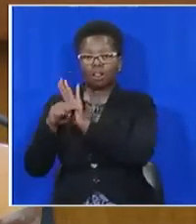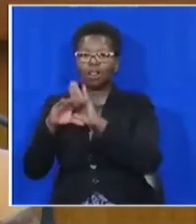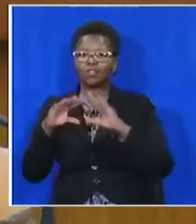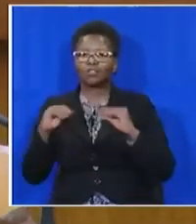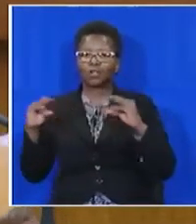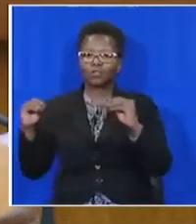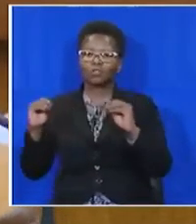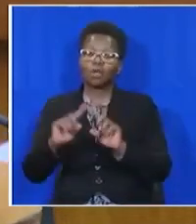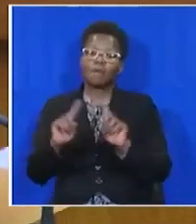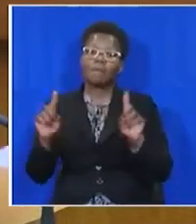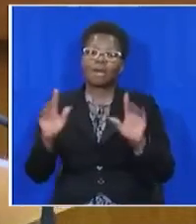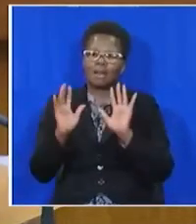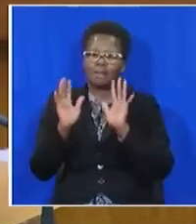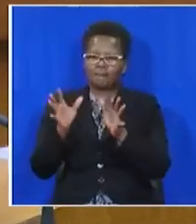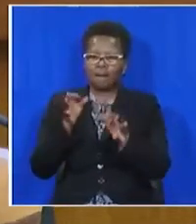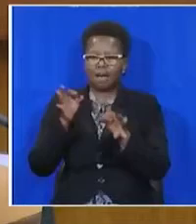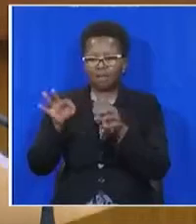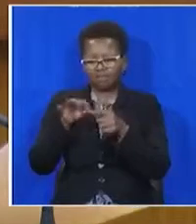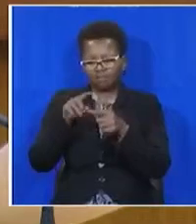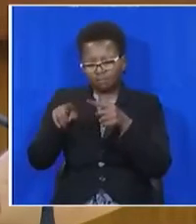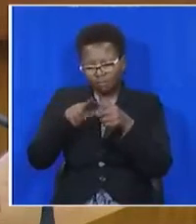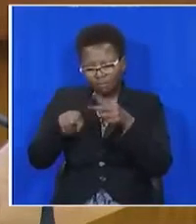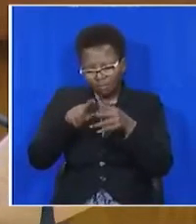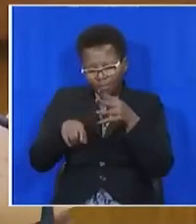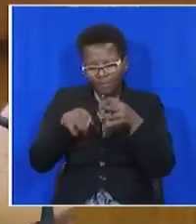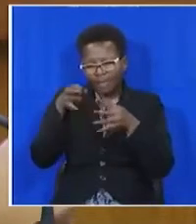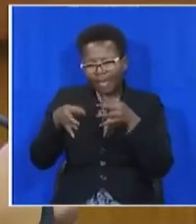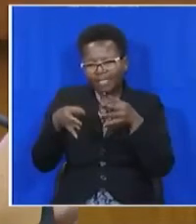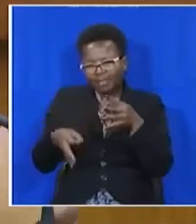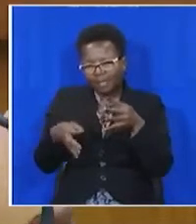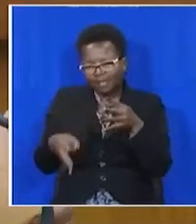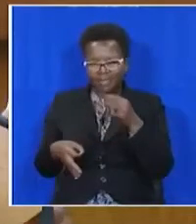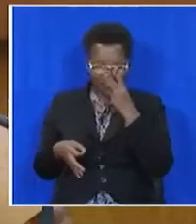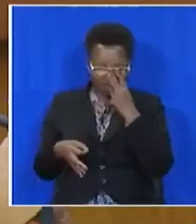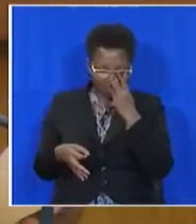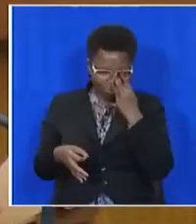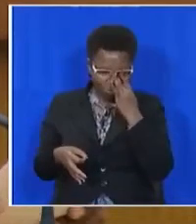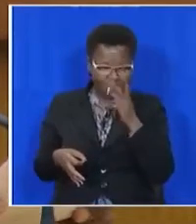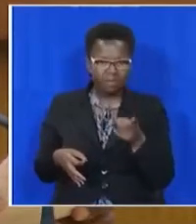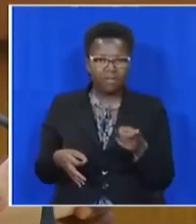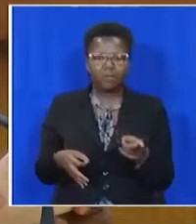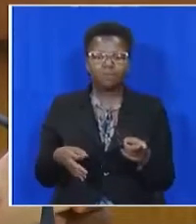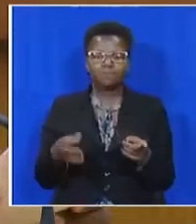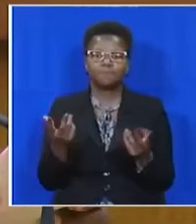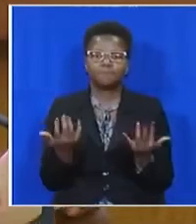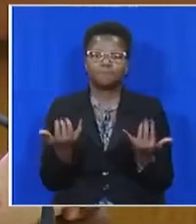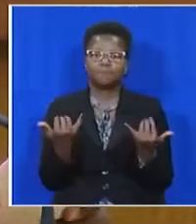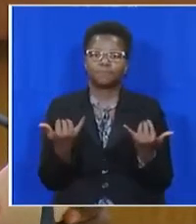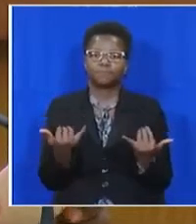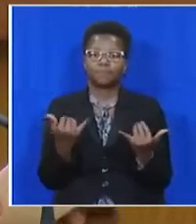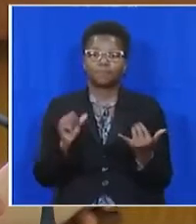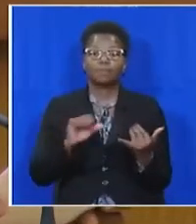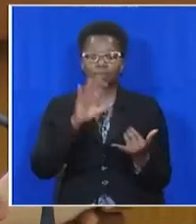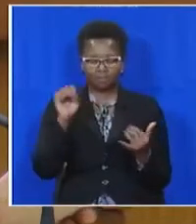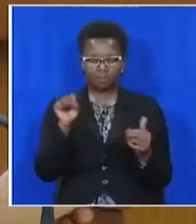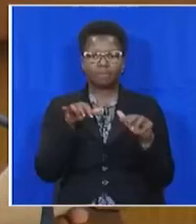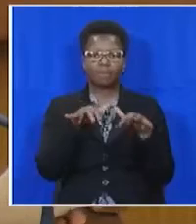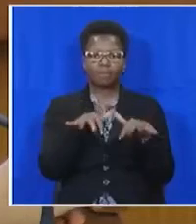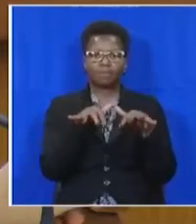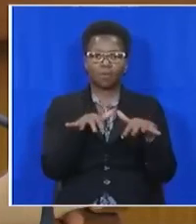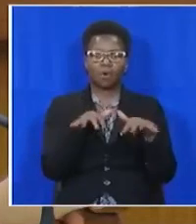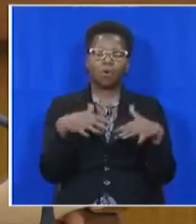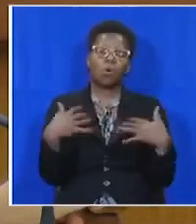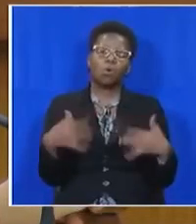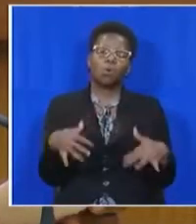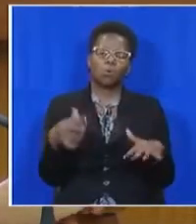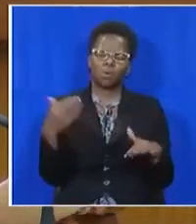some following few. Wait on. South African society bleeds from the wounds